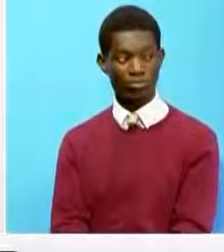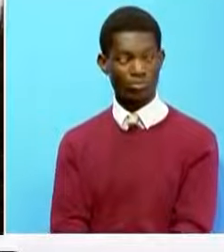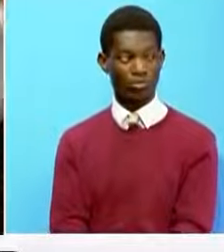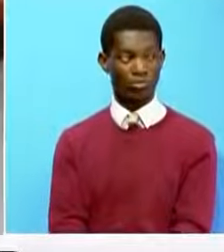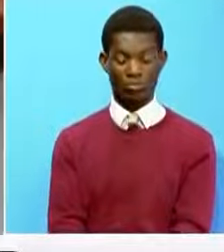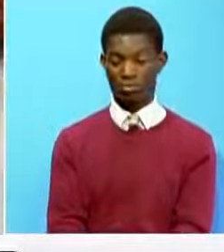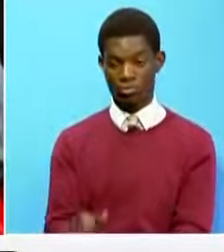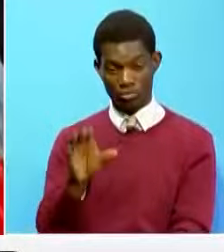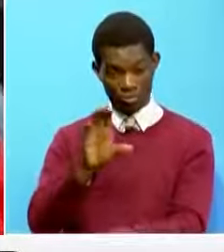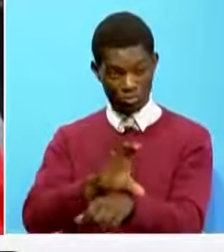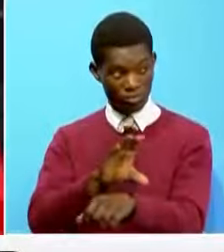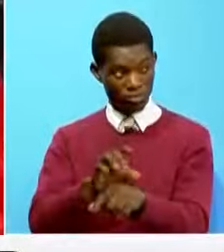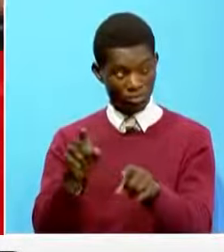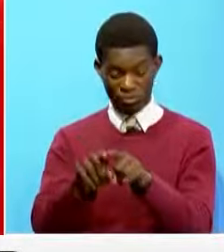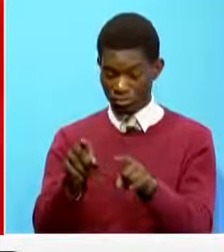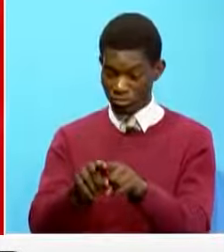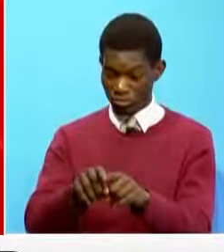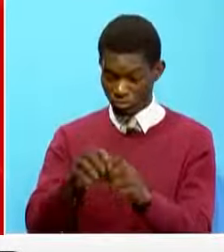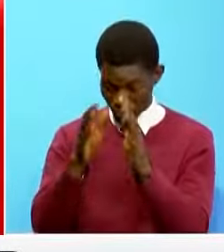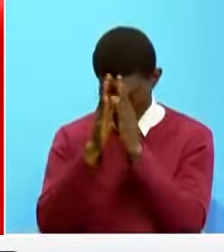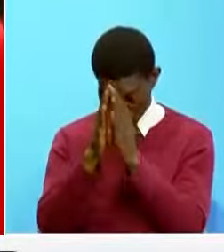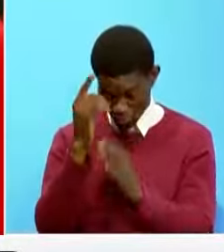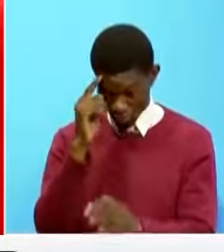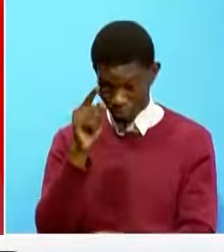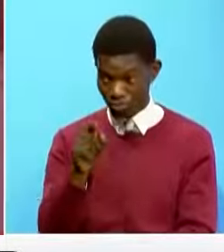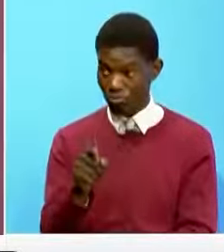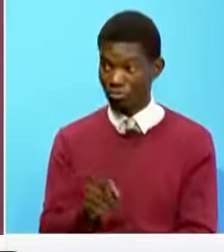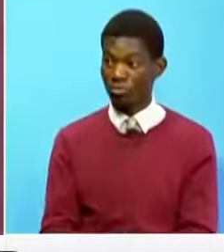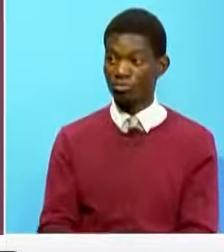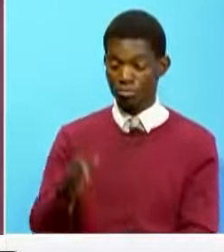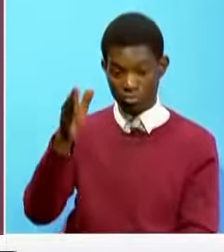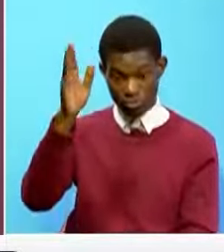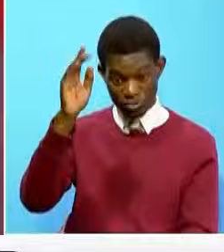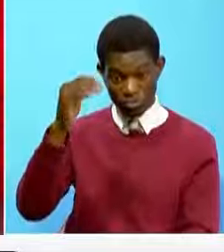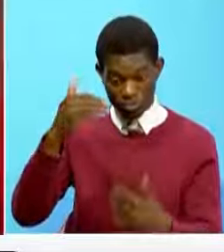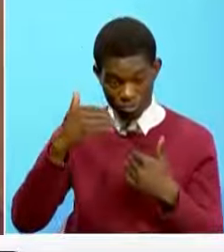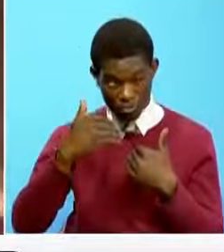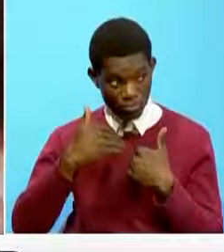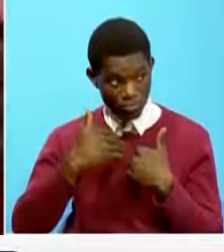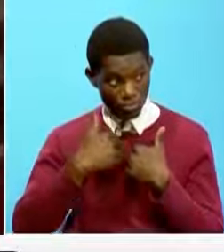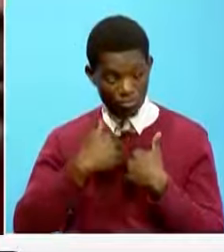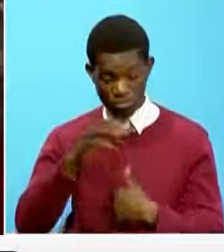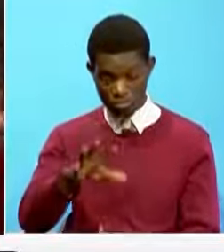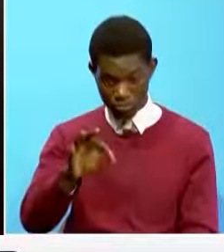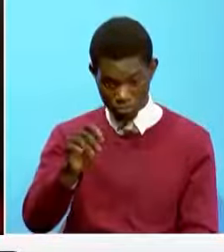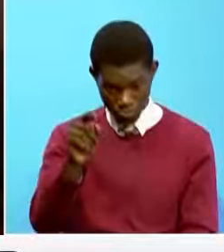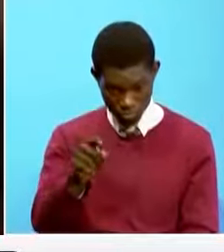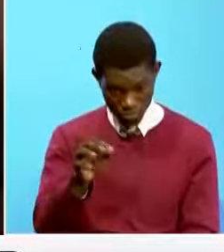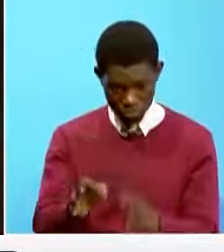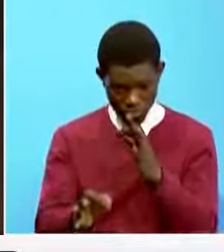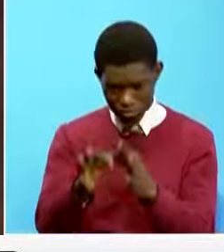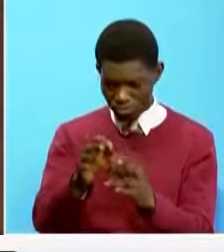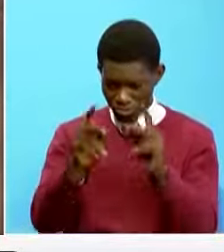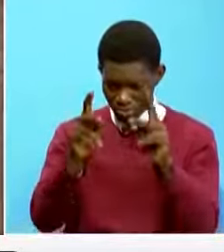God has chosen. This is all. Whoever will touch this man will be in